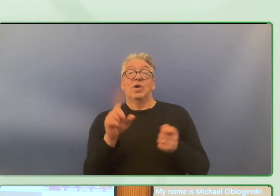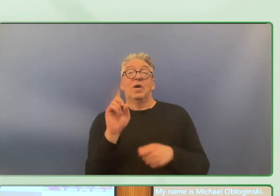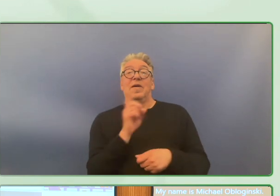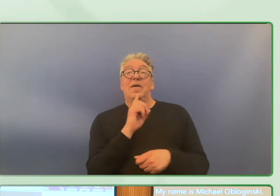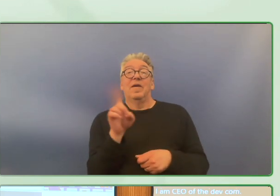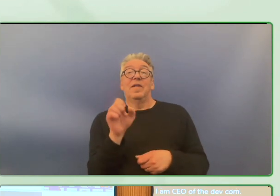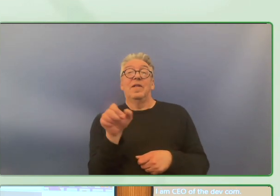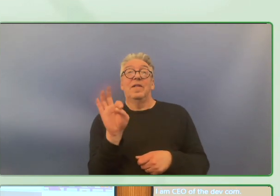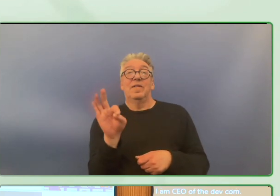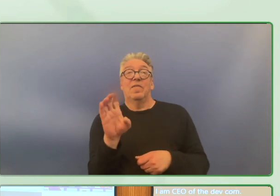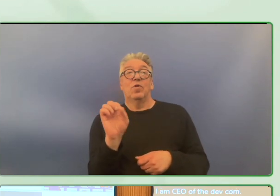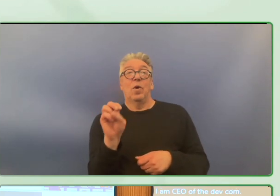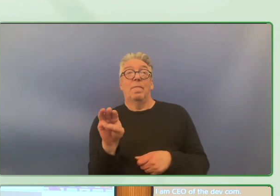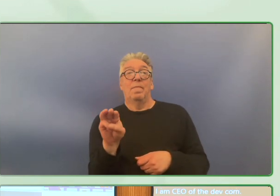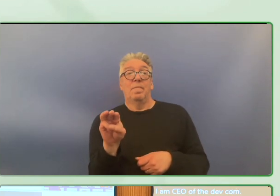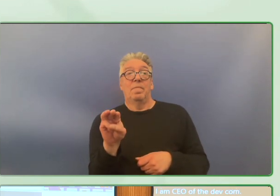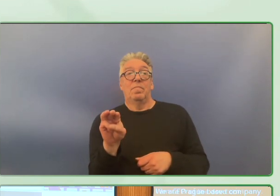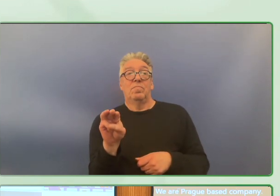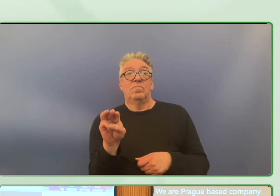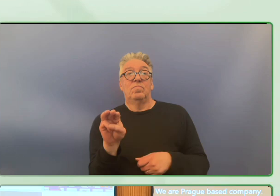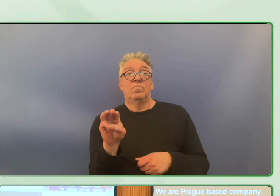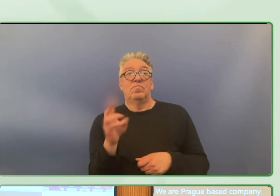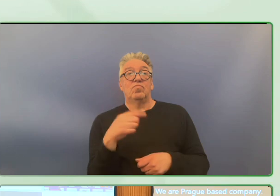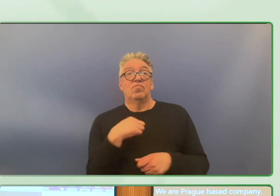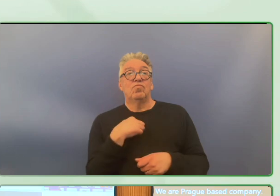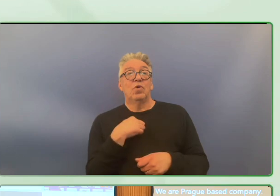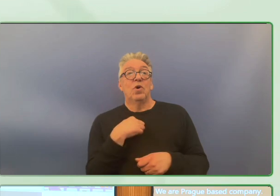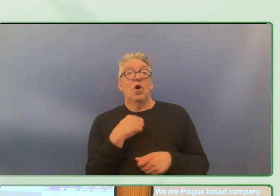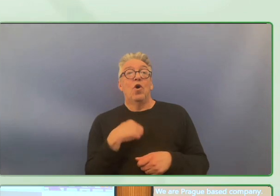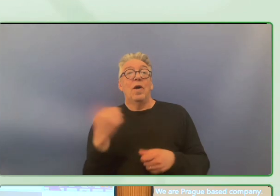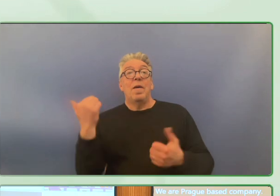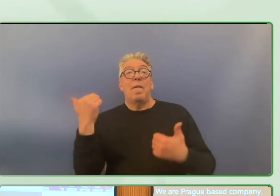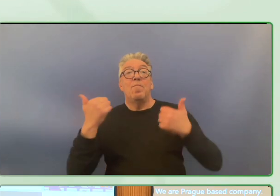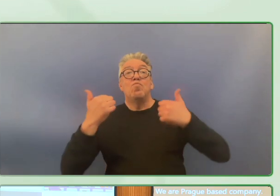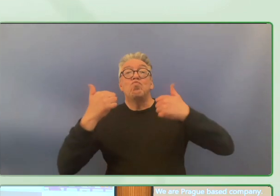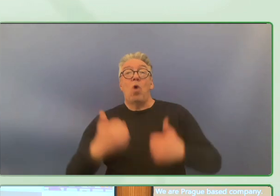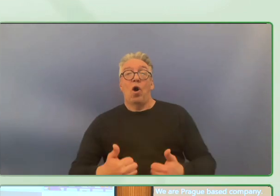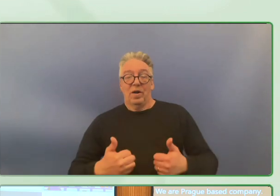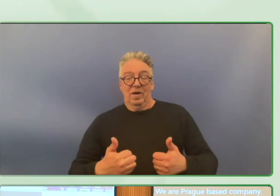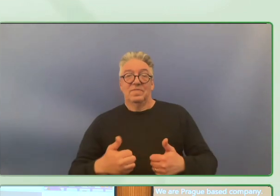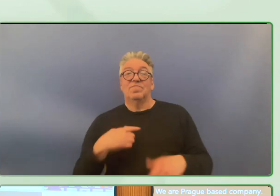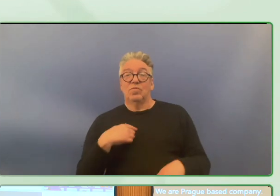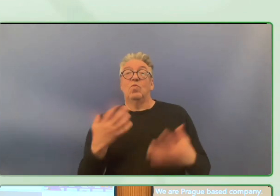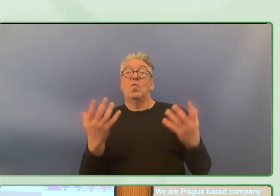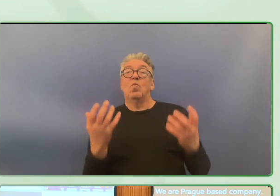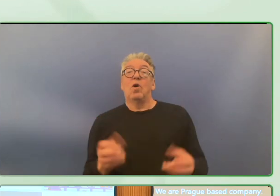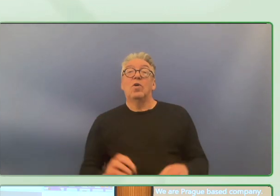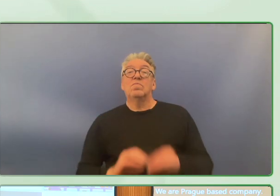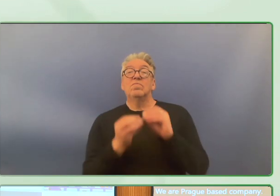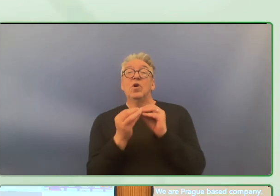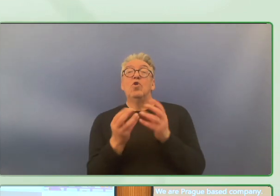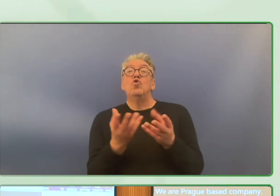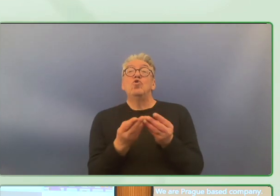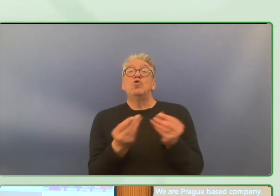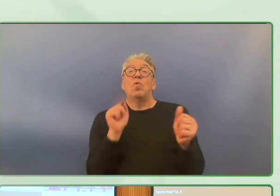company which is focusing on creation of the solution for video